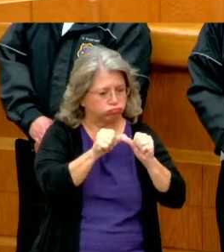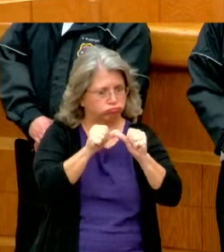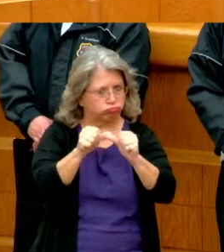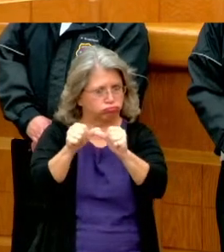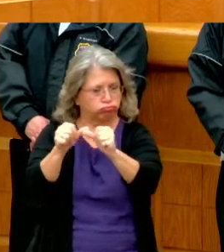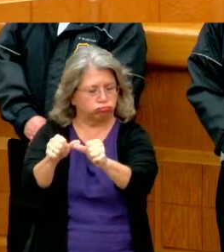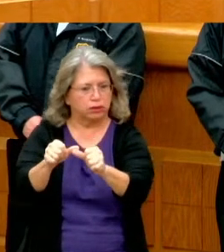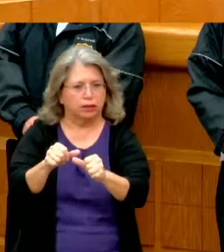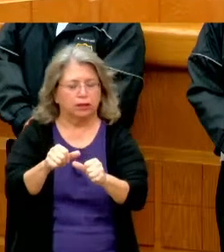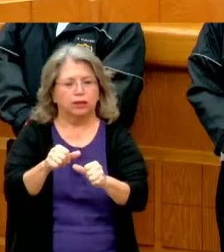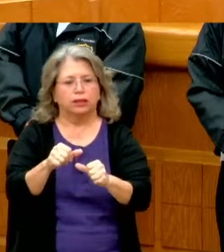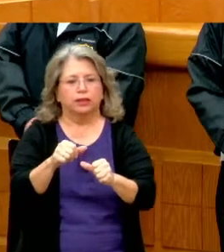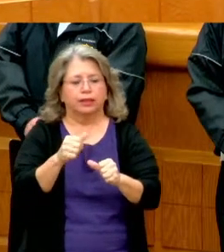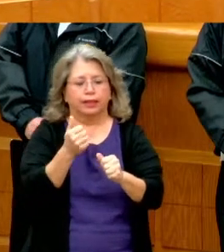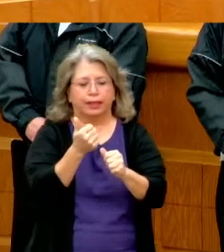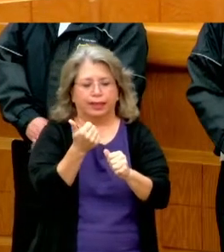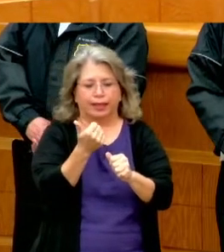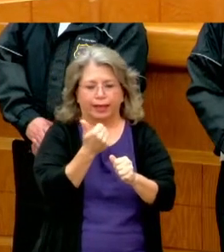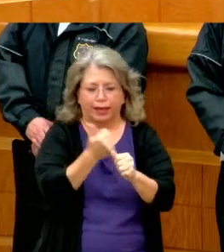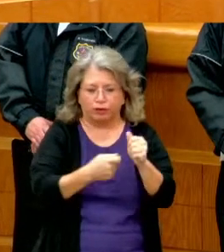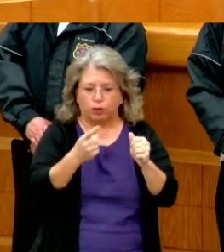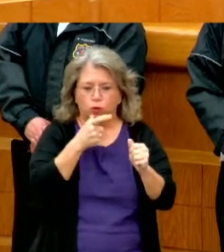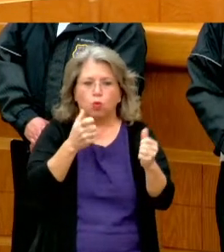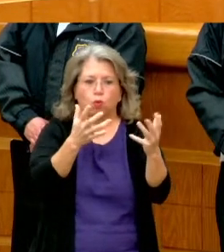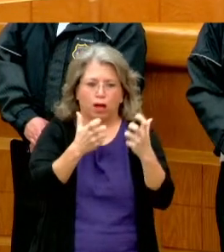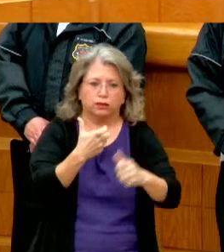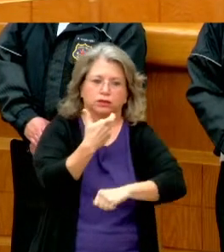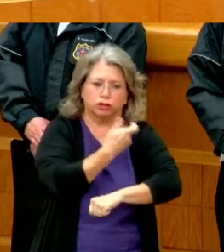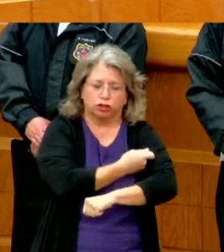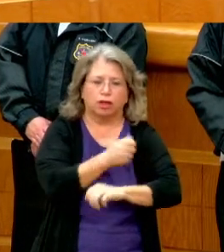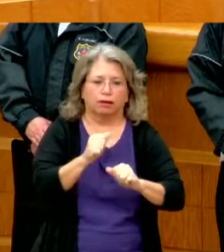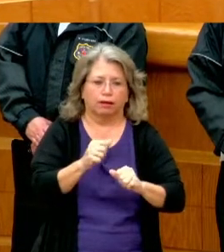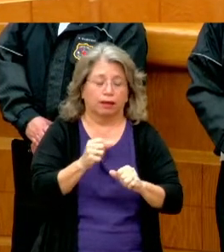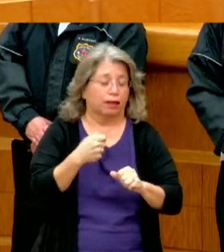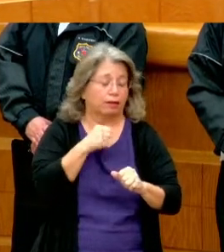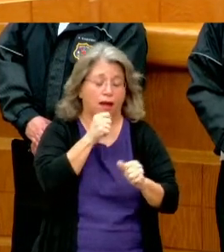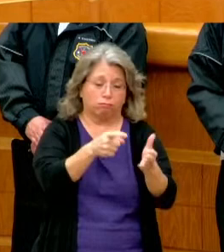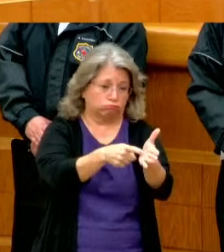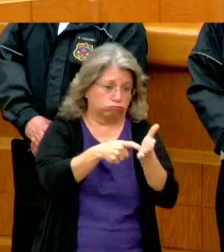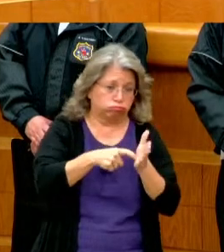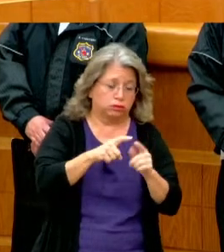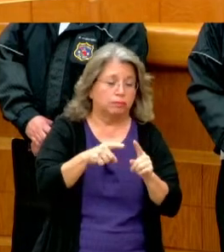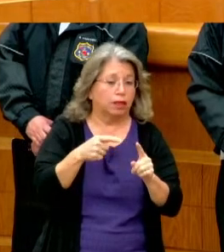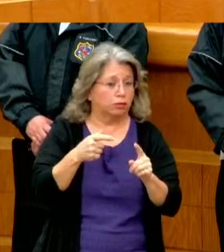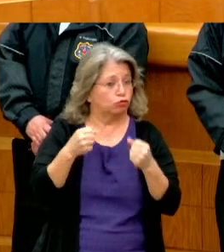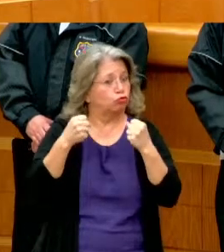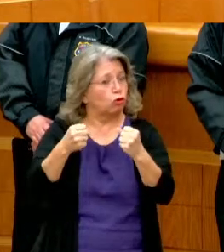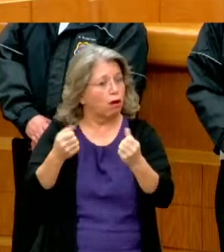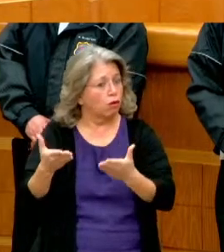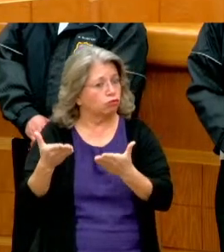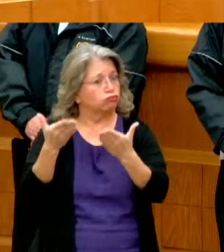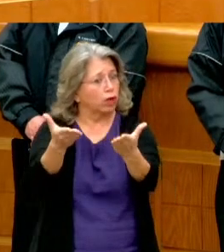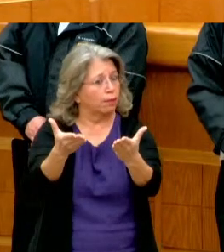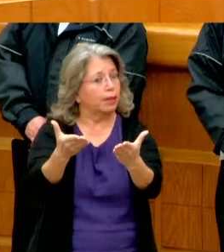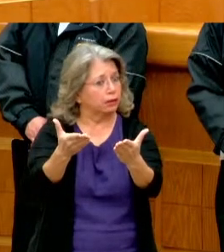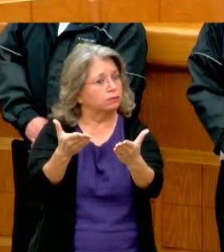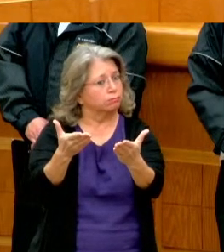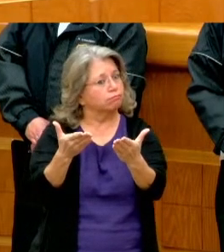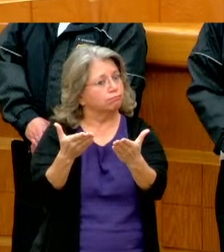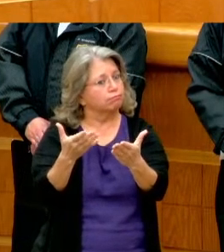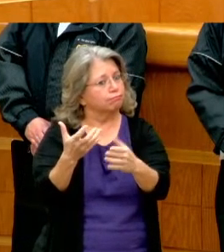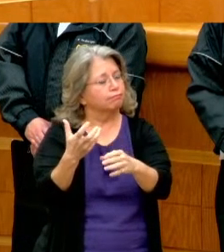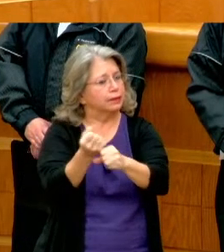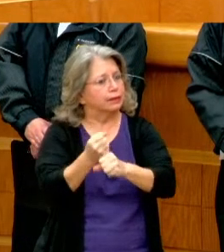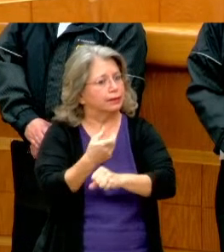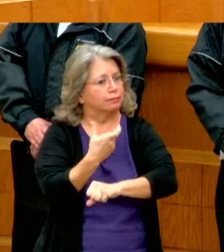not mandated to have them, but we'd highly recommend that you get them. But it'll be patient. And so